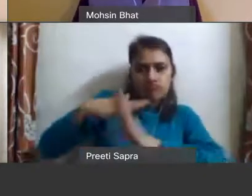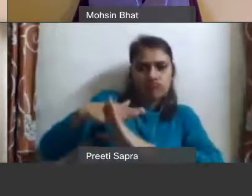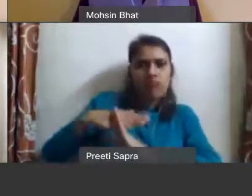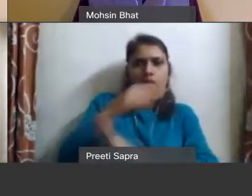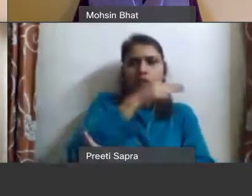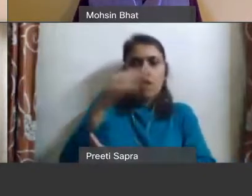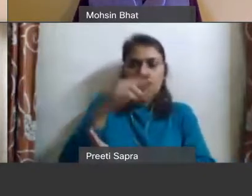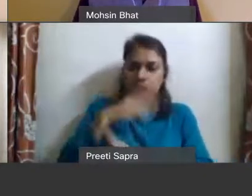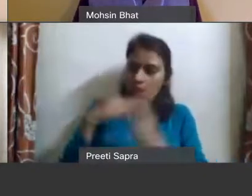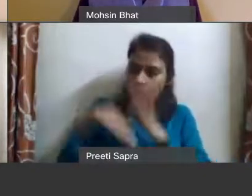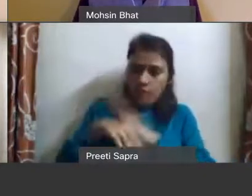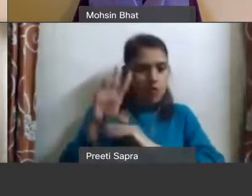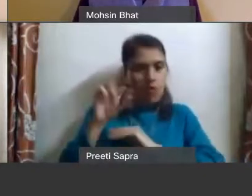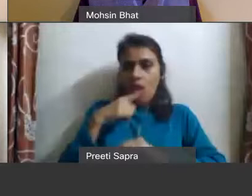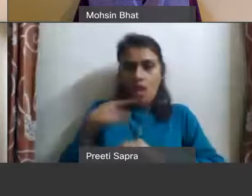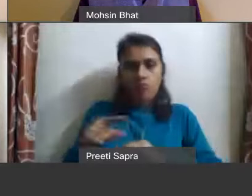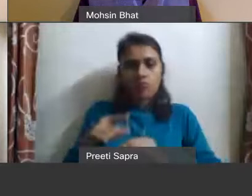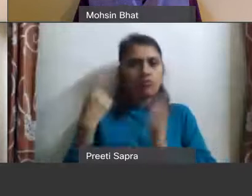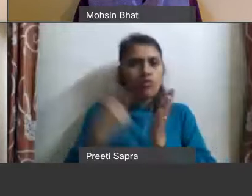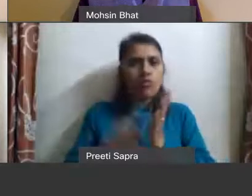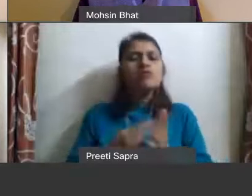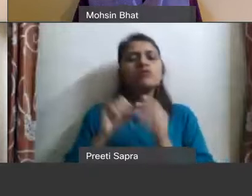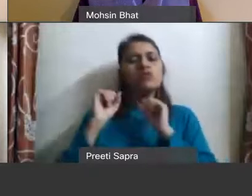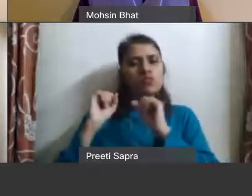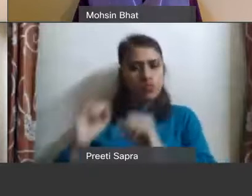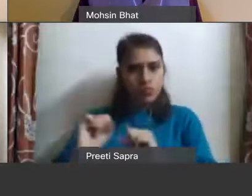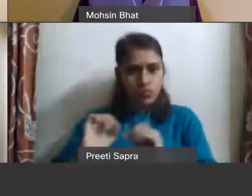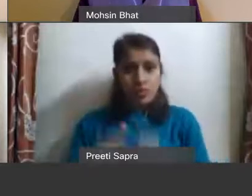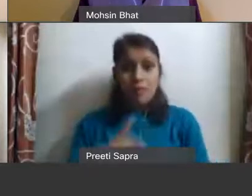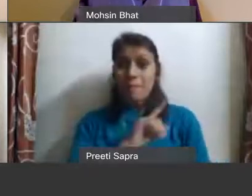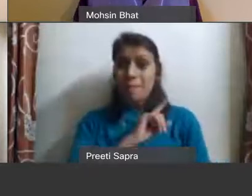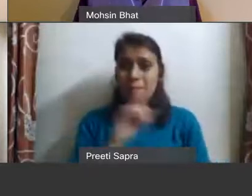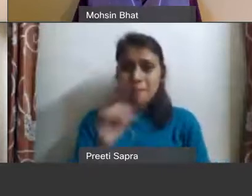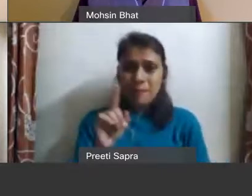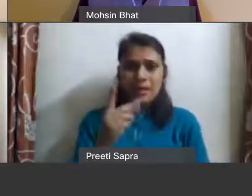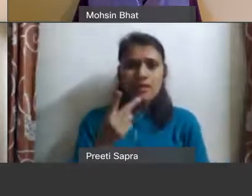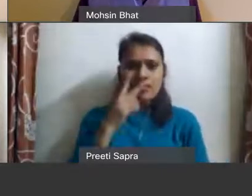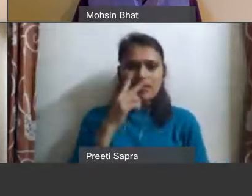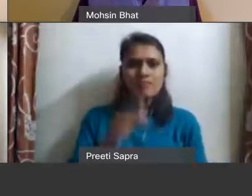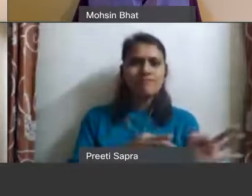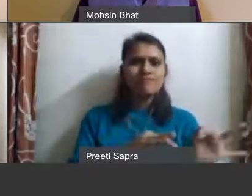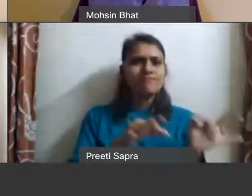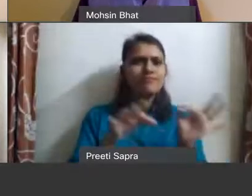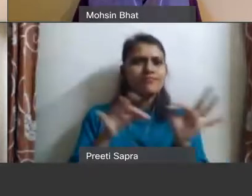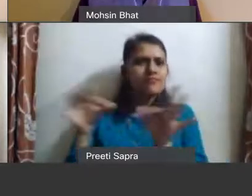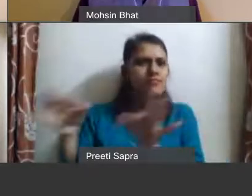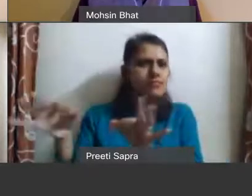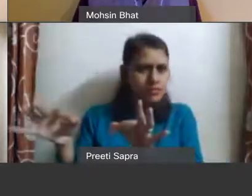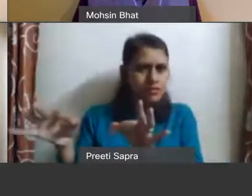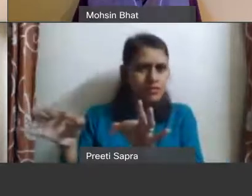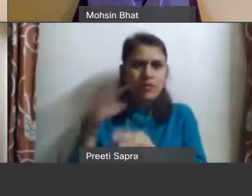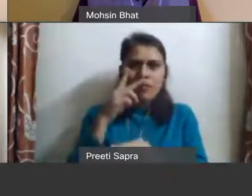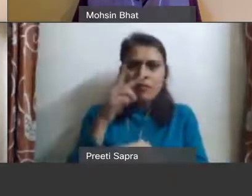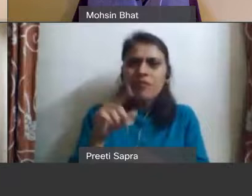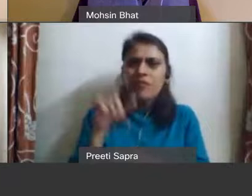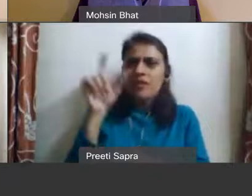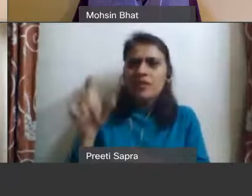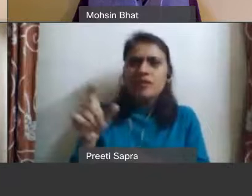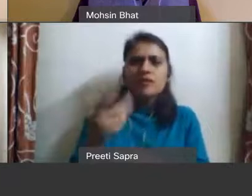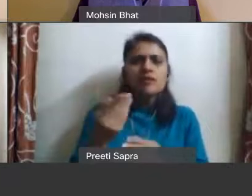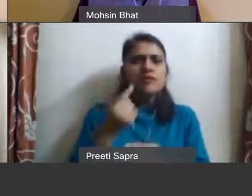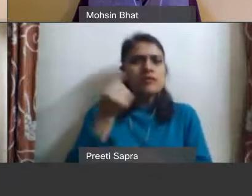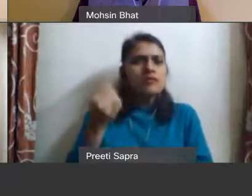revoke citizenship of people in any formal manner, but by suspending that citizenship, by introducing severe